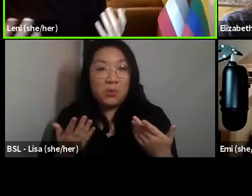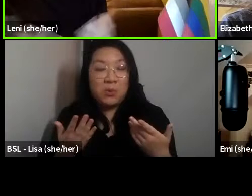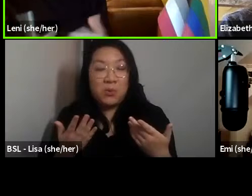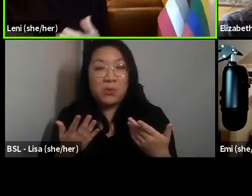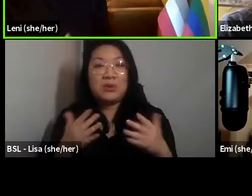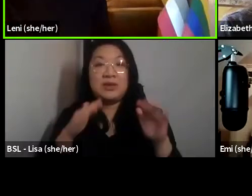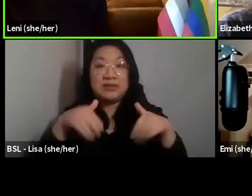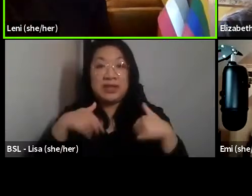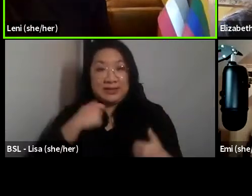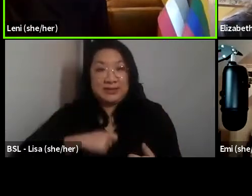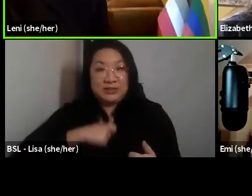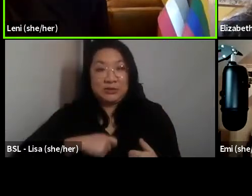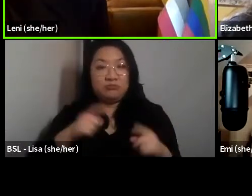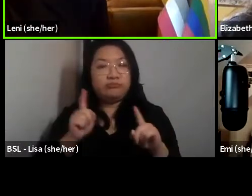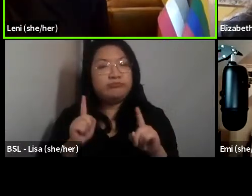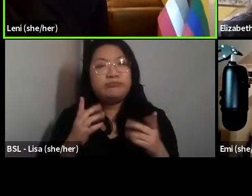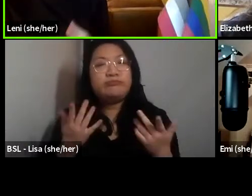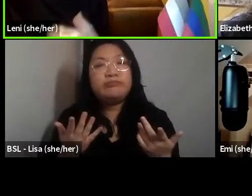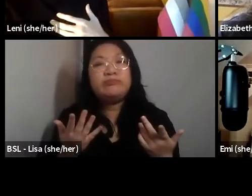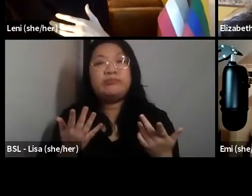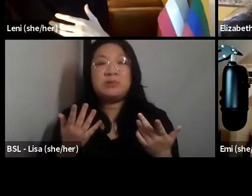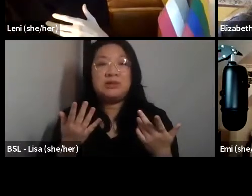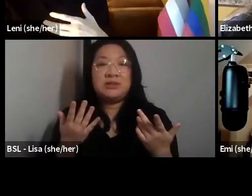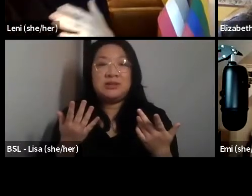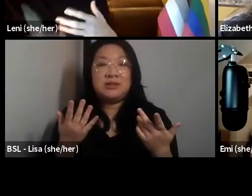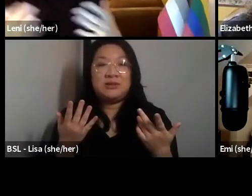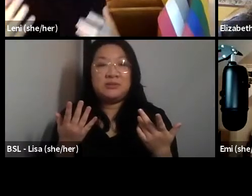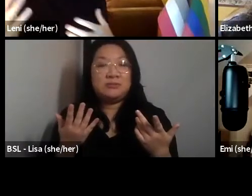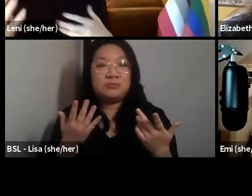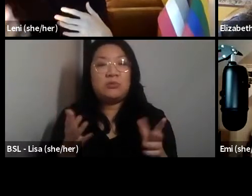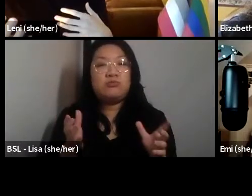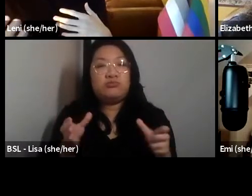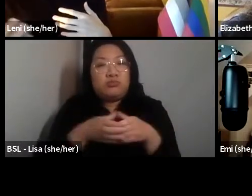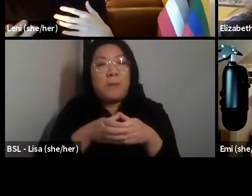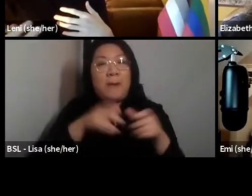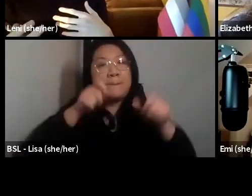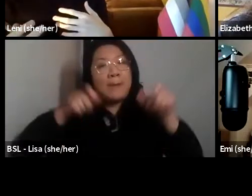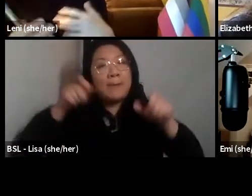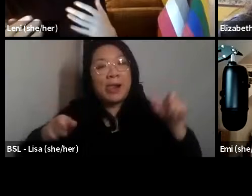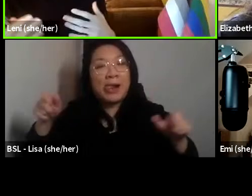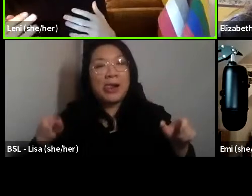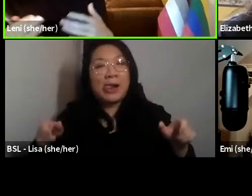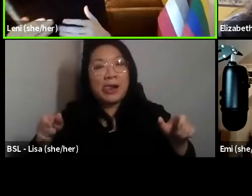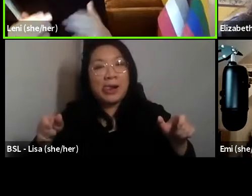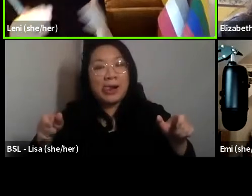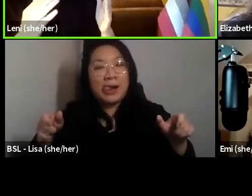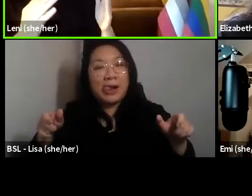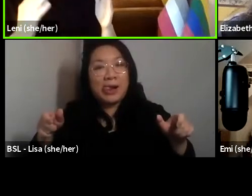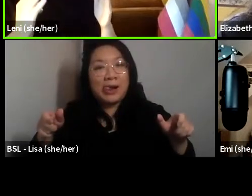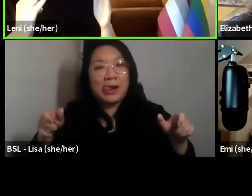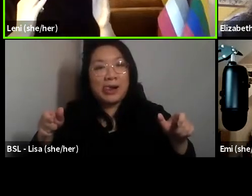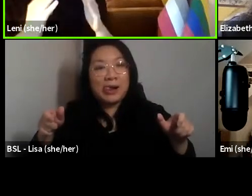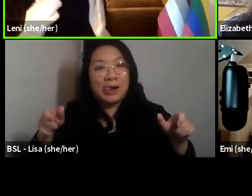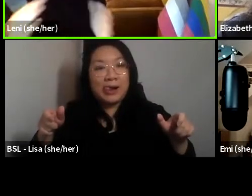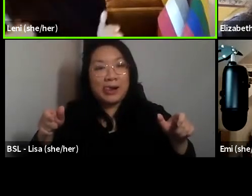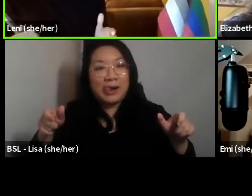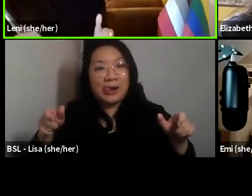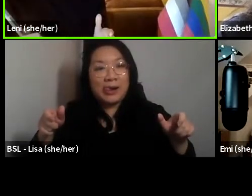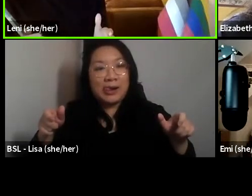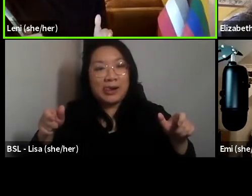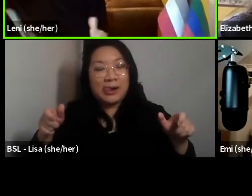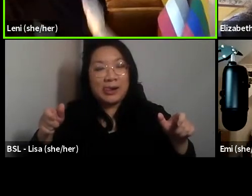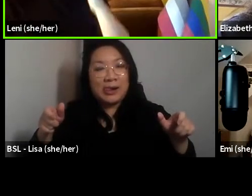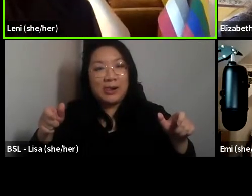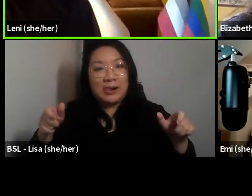Asexual identities are defined as a group of people who experience sexual attraction to little